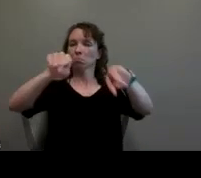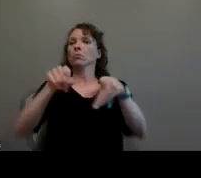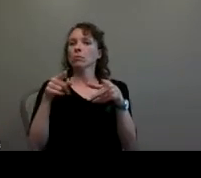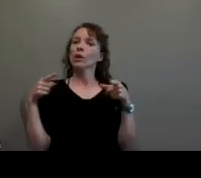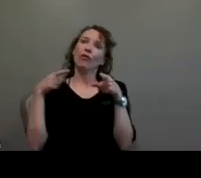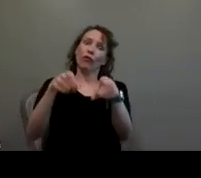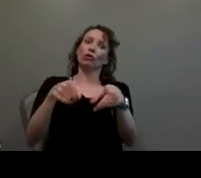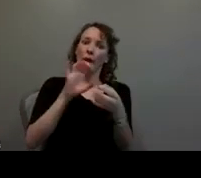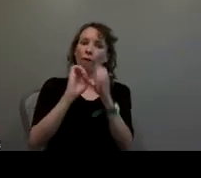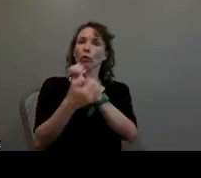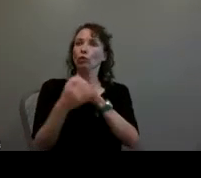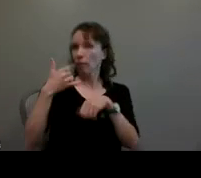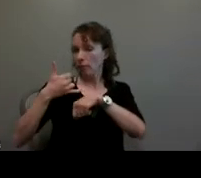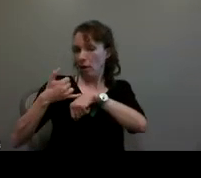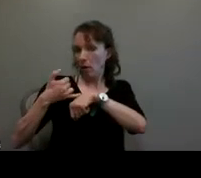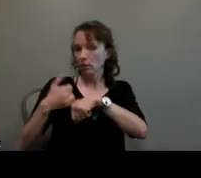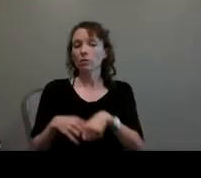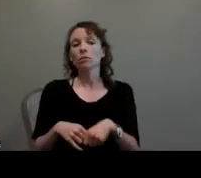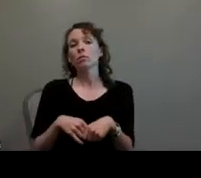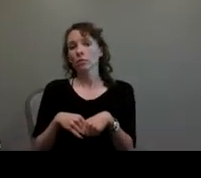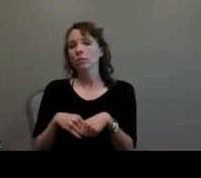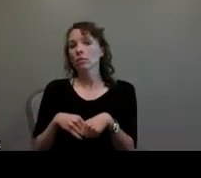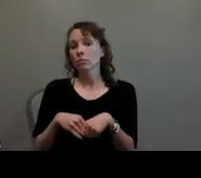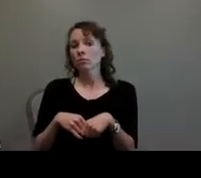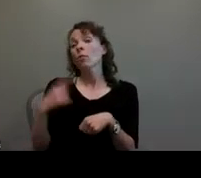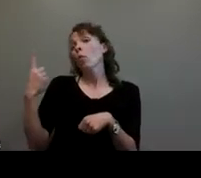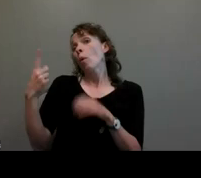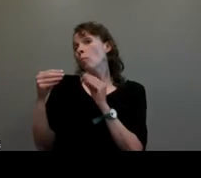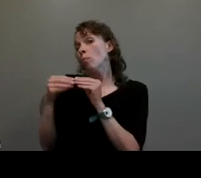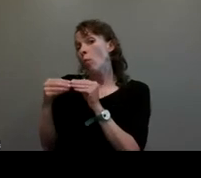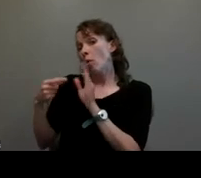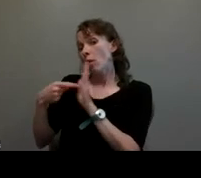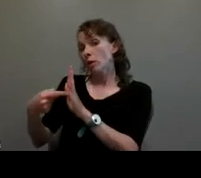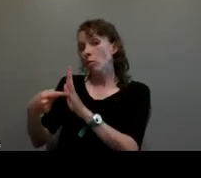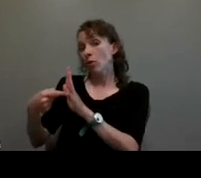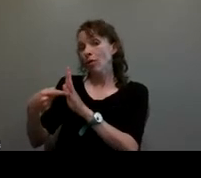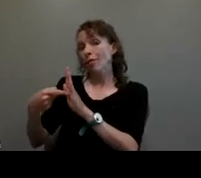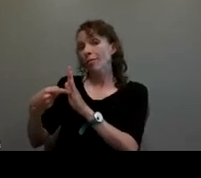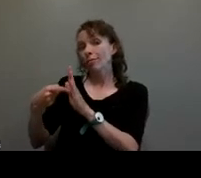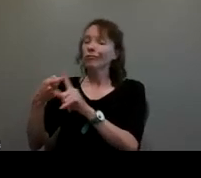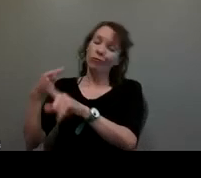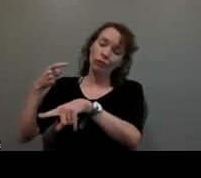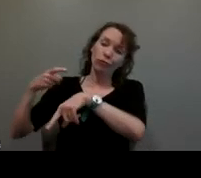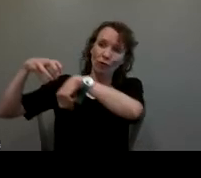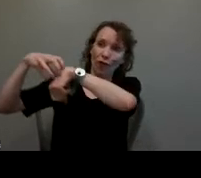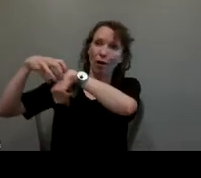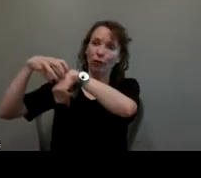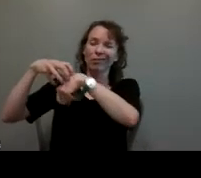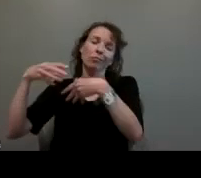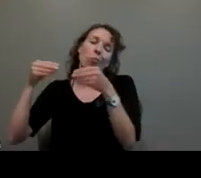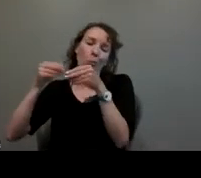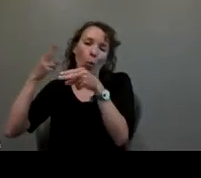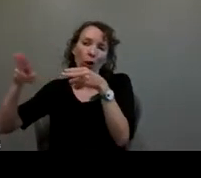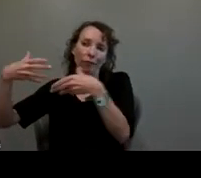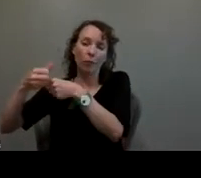of antibodies. Another example from viruses, I'll keep this a little bit more brief, but